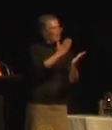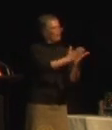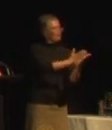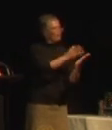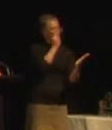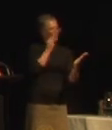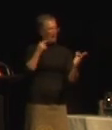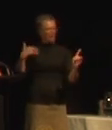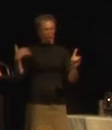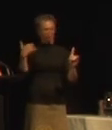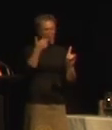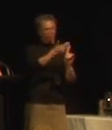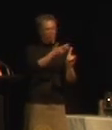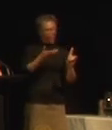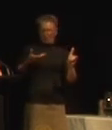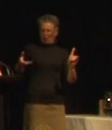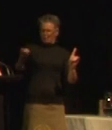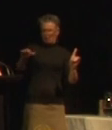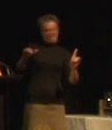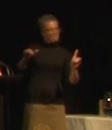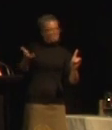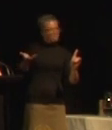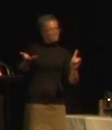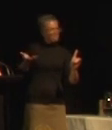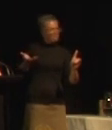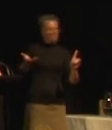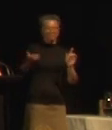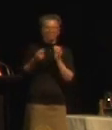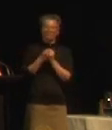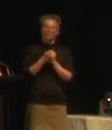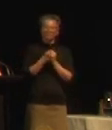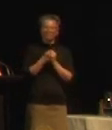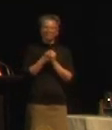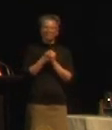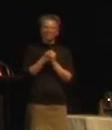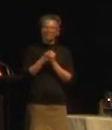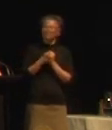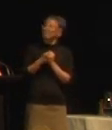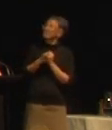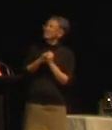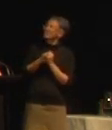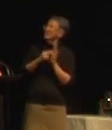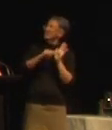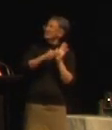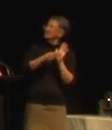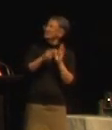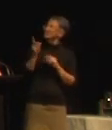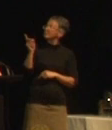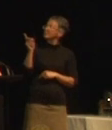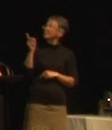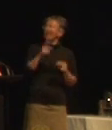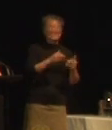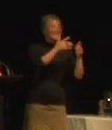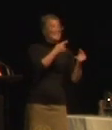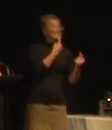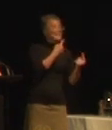and source. These data statements link to each other. This enables the great power. This enables the discovery, the